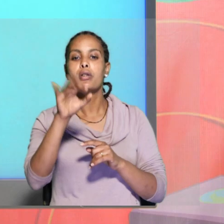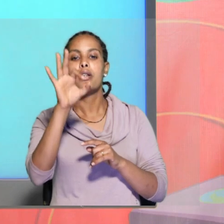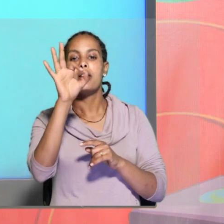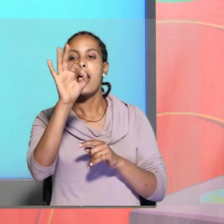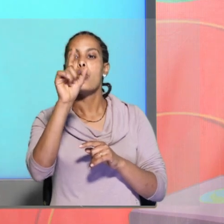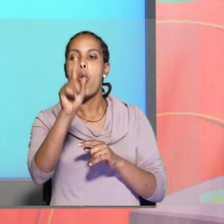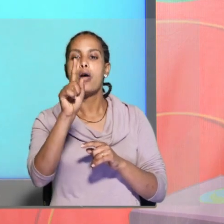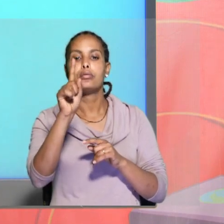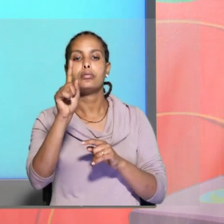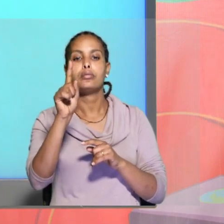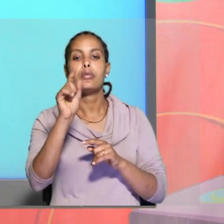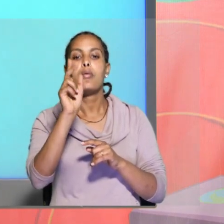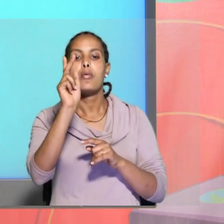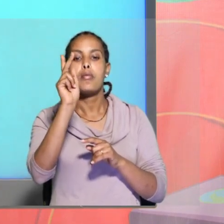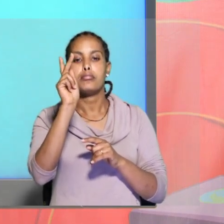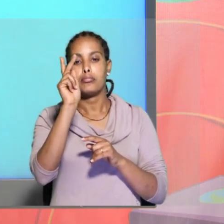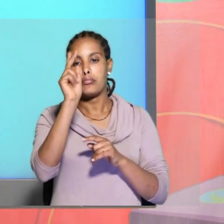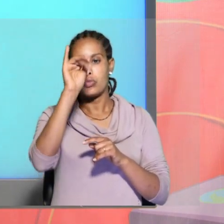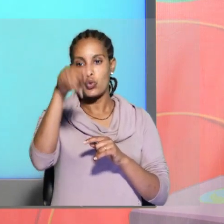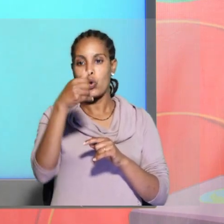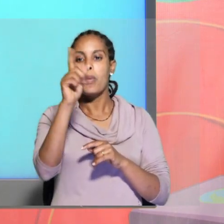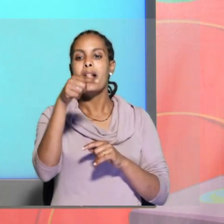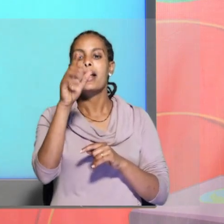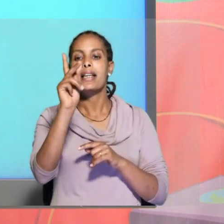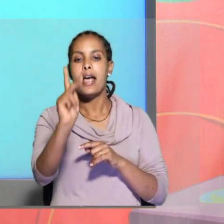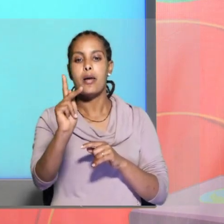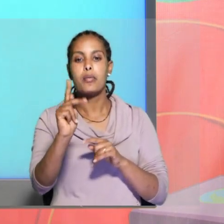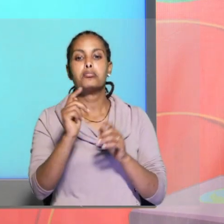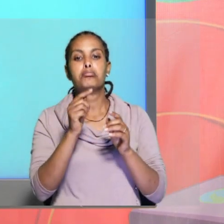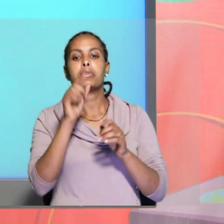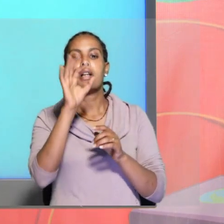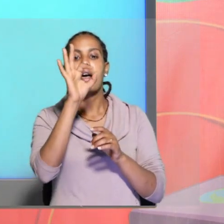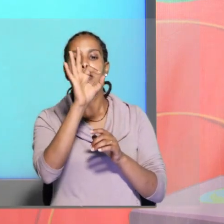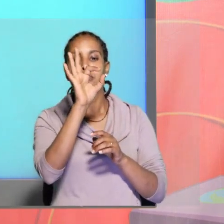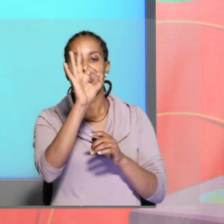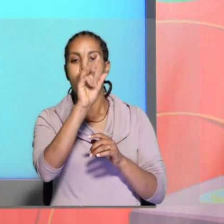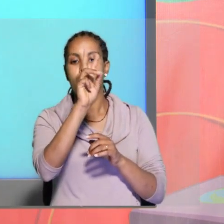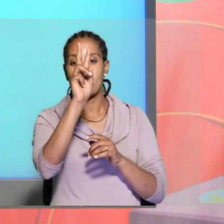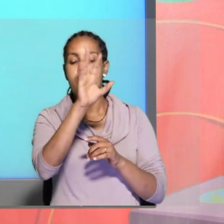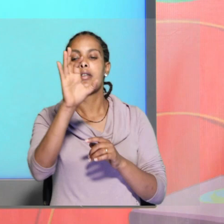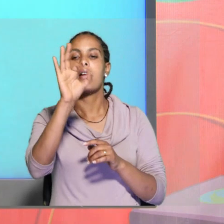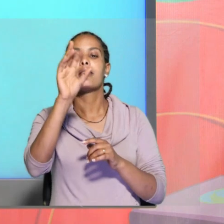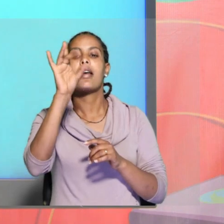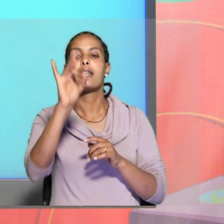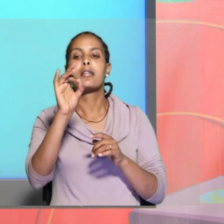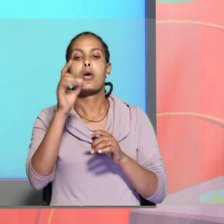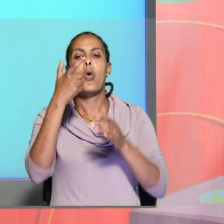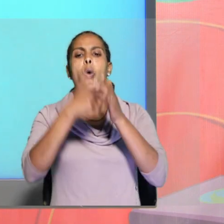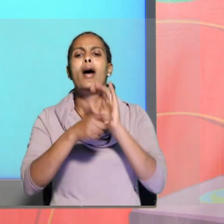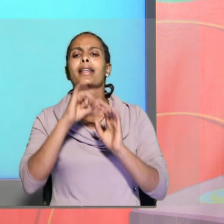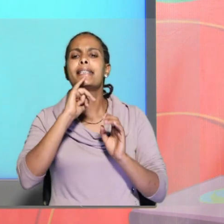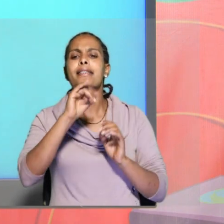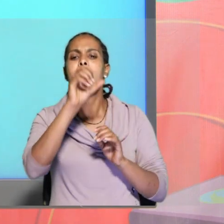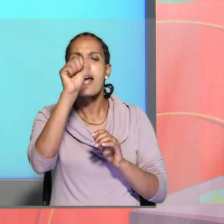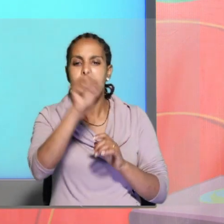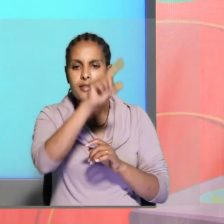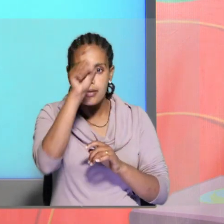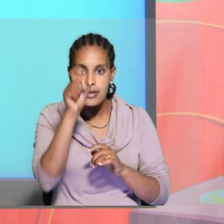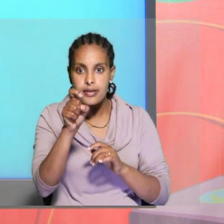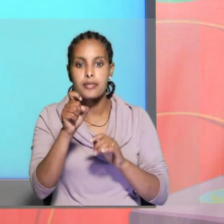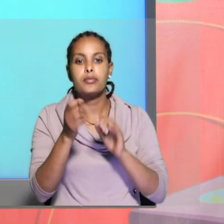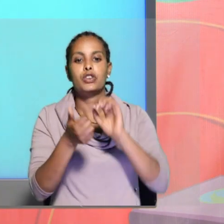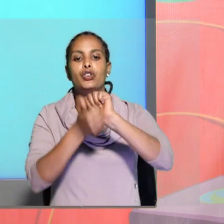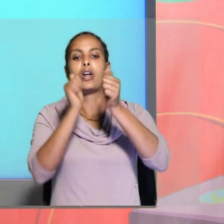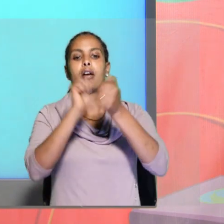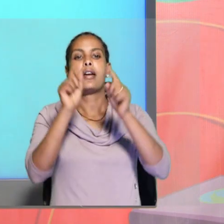per Kelvin mole. And temperature is 298 Kelvin. What is S? The change in